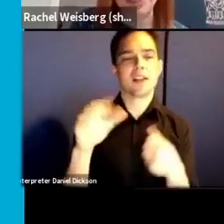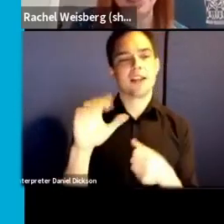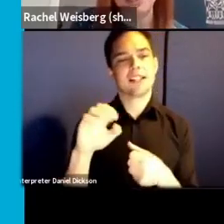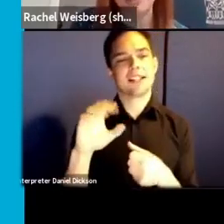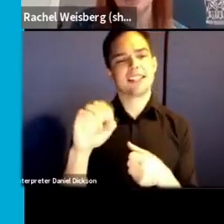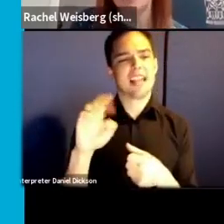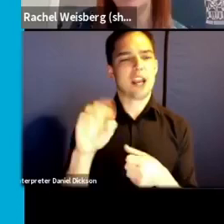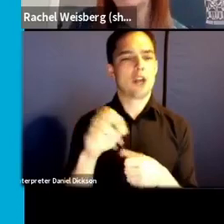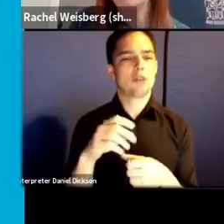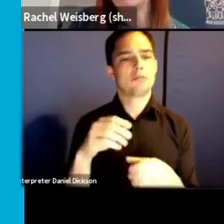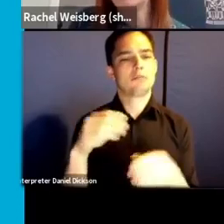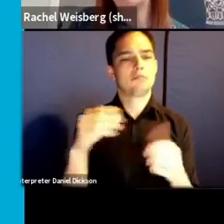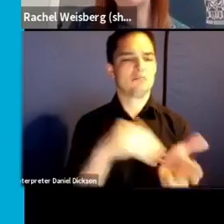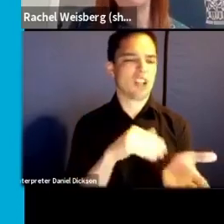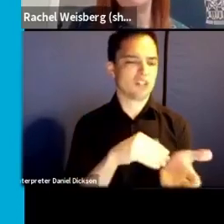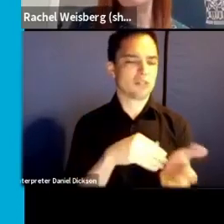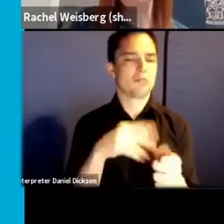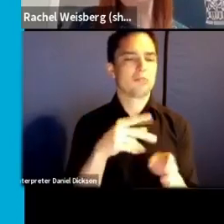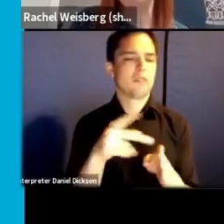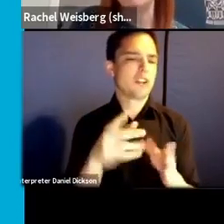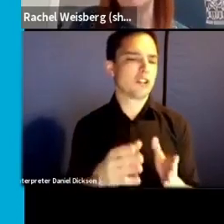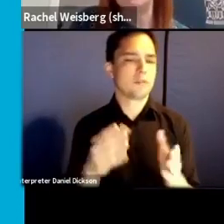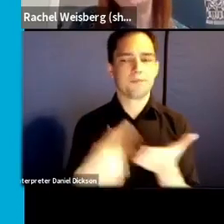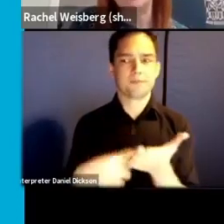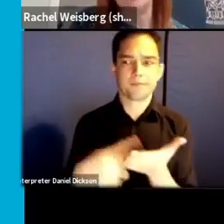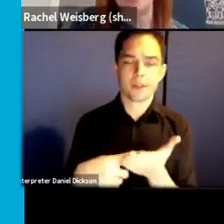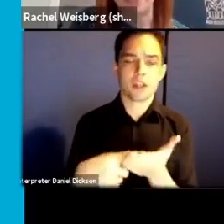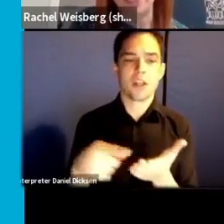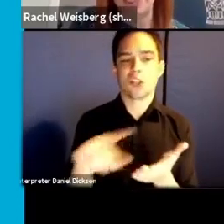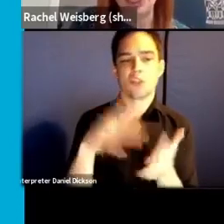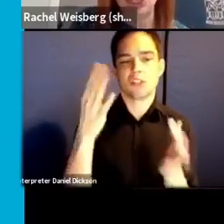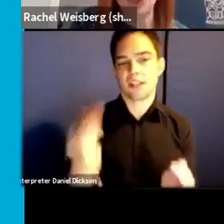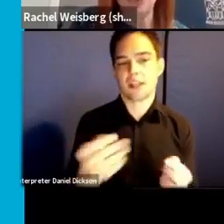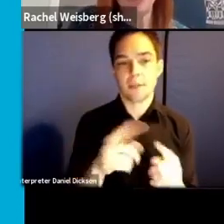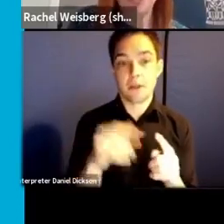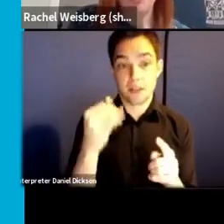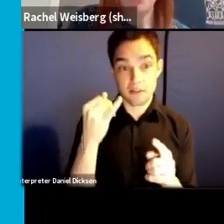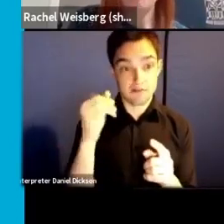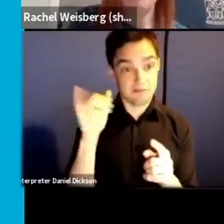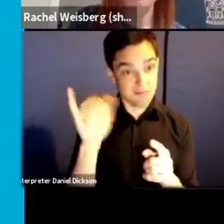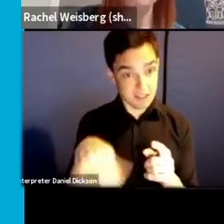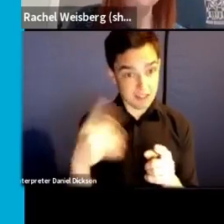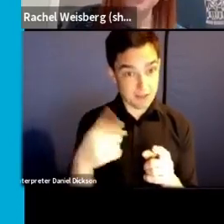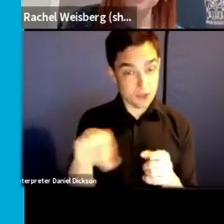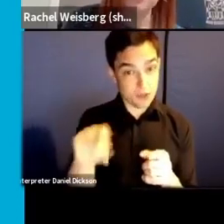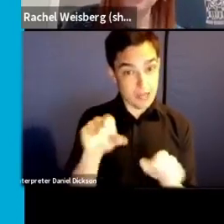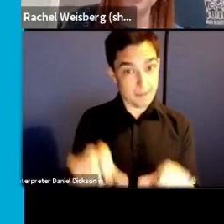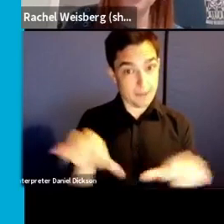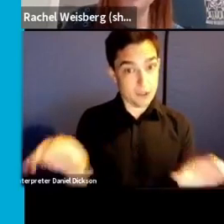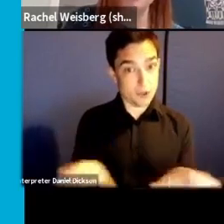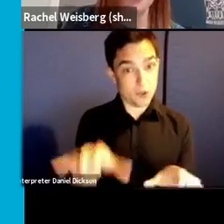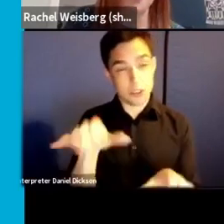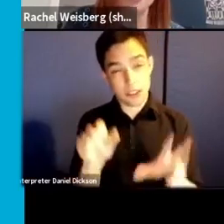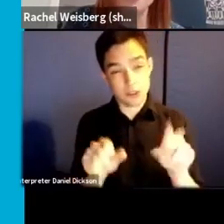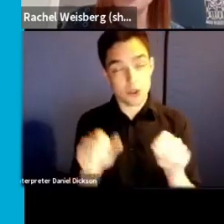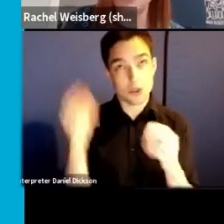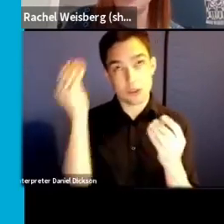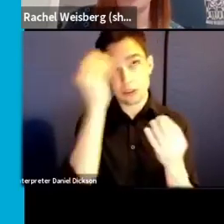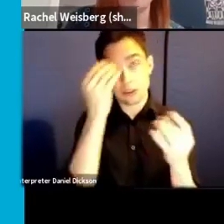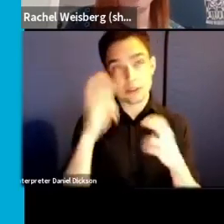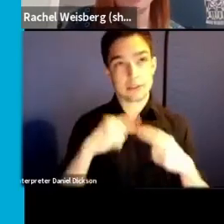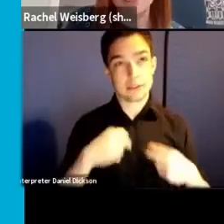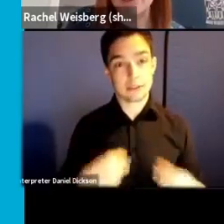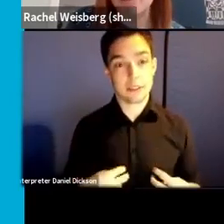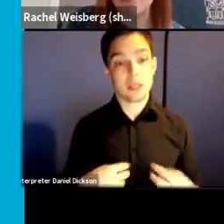really make that decision. But at least consider, is this something that I could do? Another factor is that there are a lot of us who